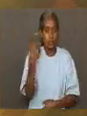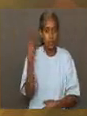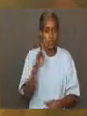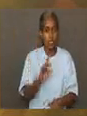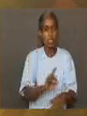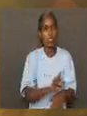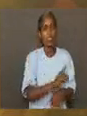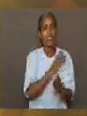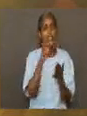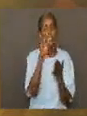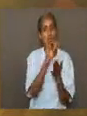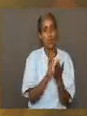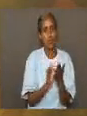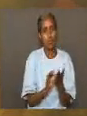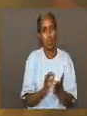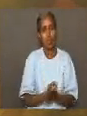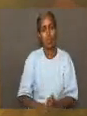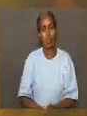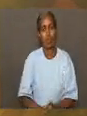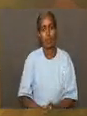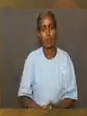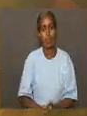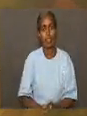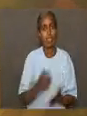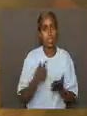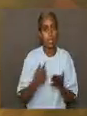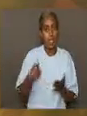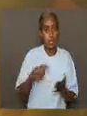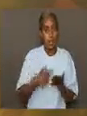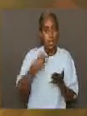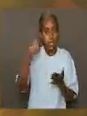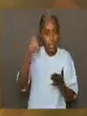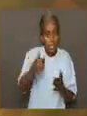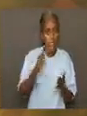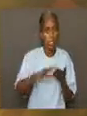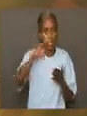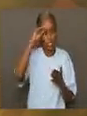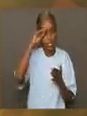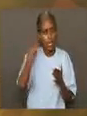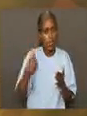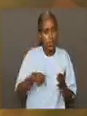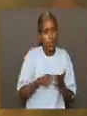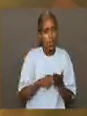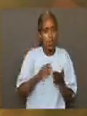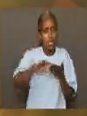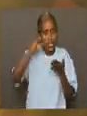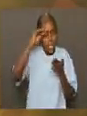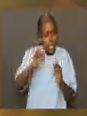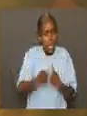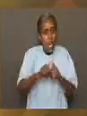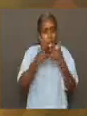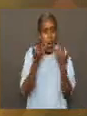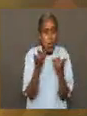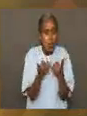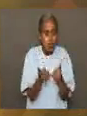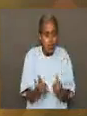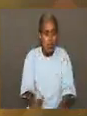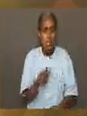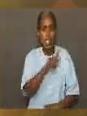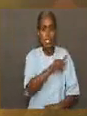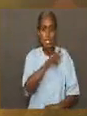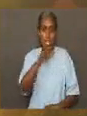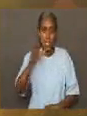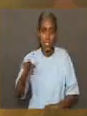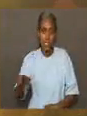by using the distance formula. In our next lesson, we will learn how to divide